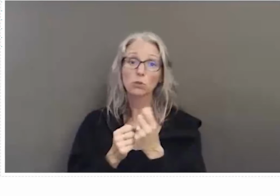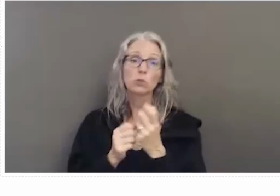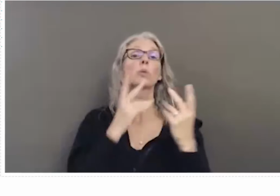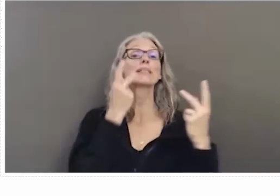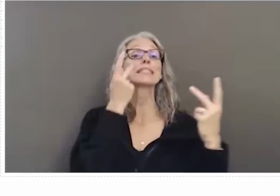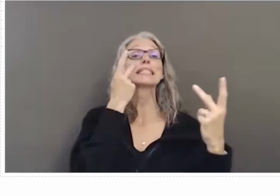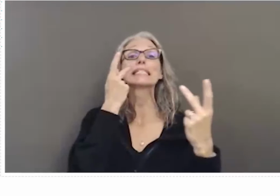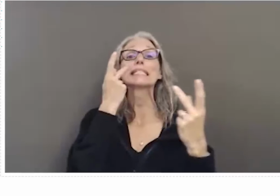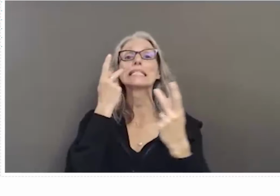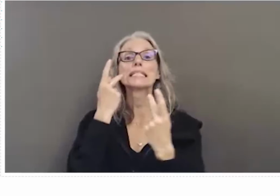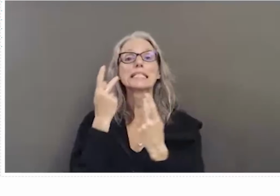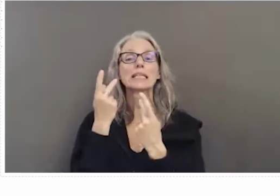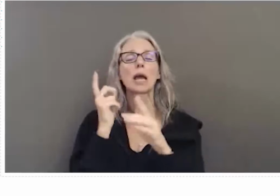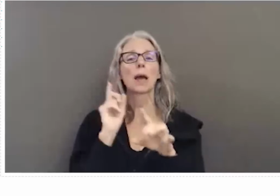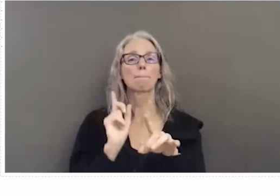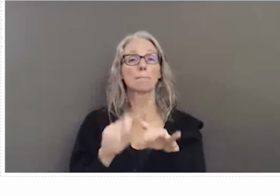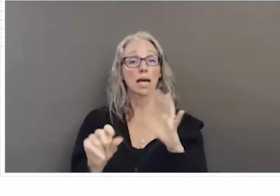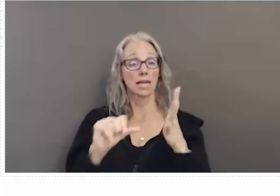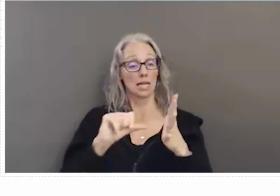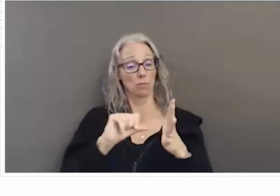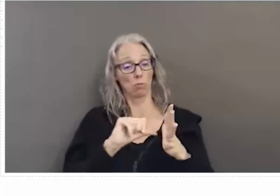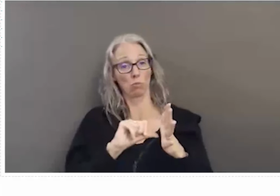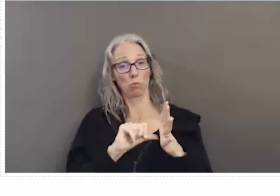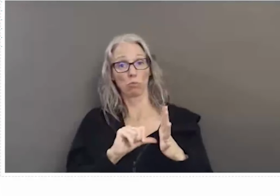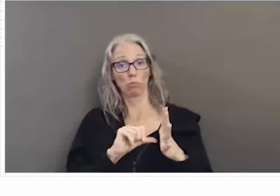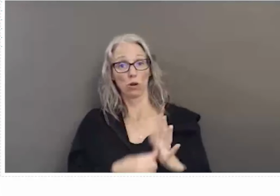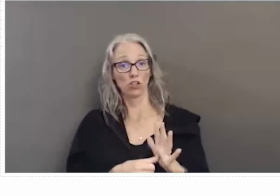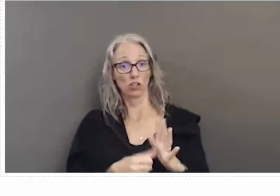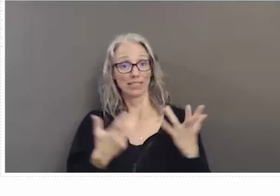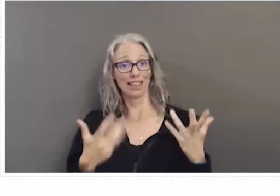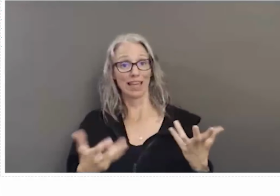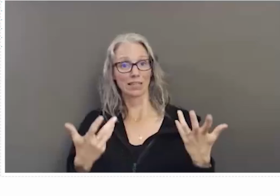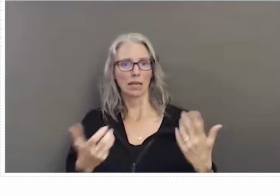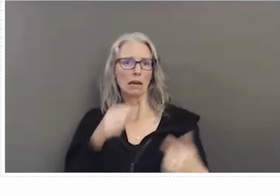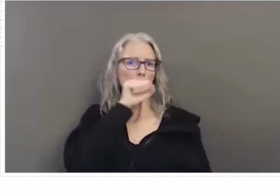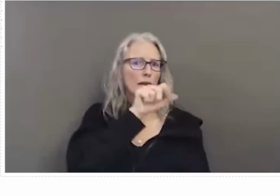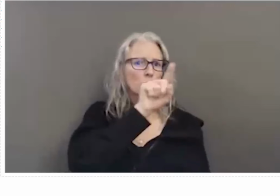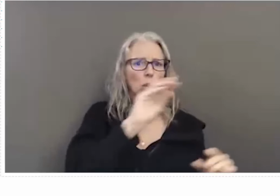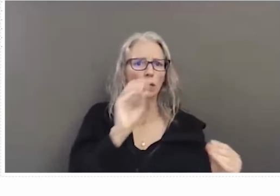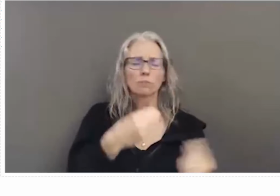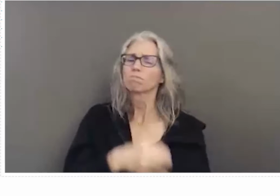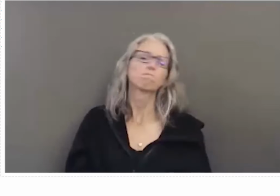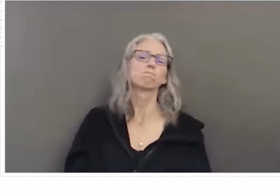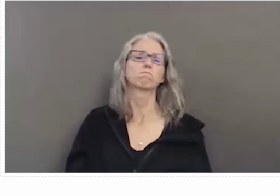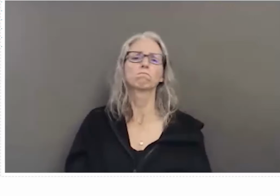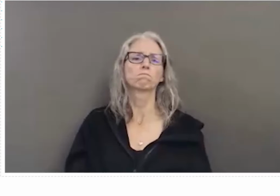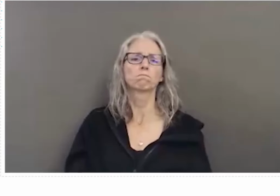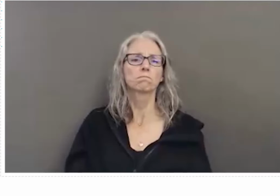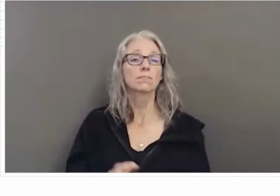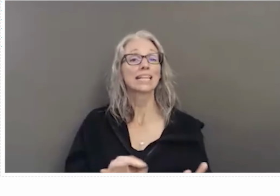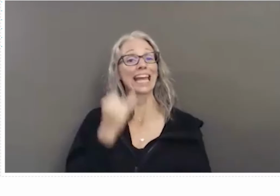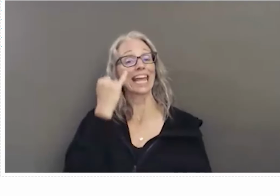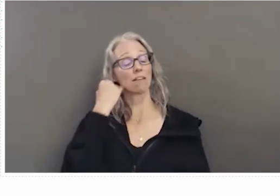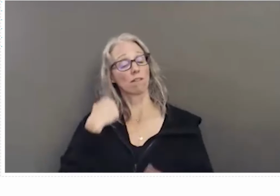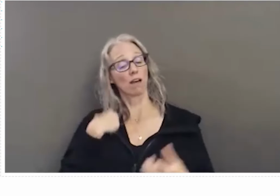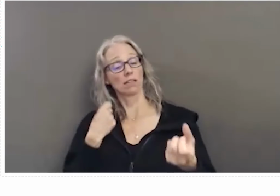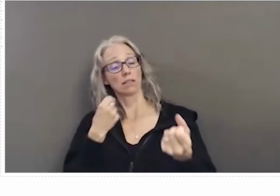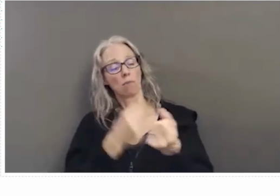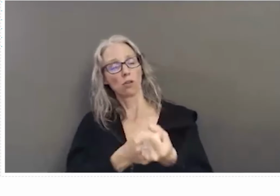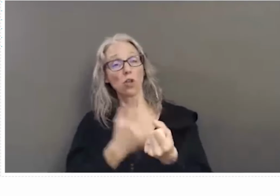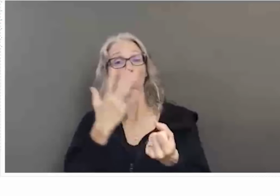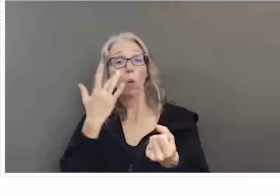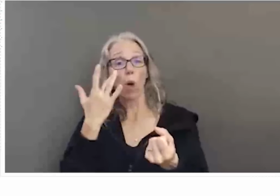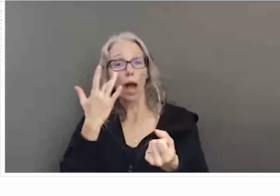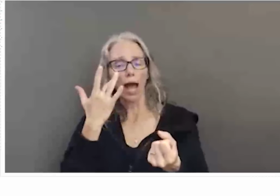It should be about what are you good at as an organization. Because if your main argument is